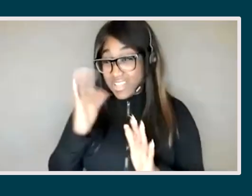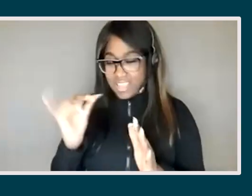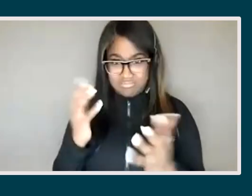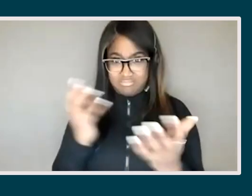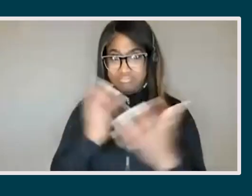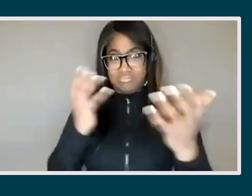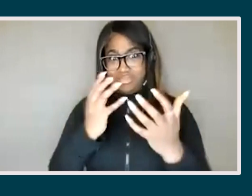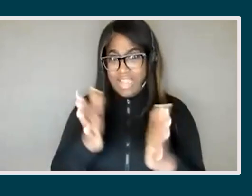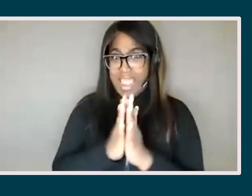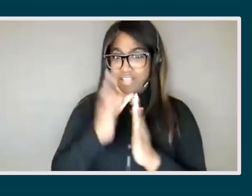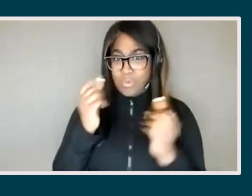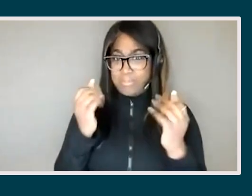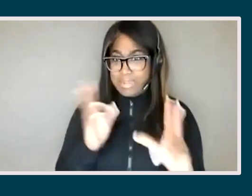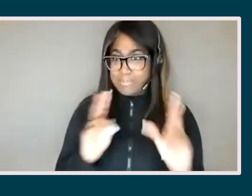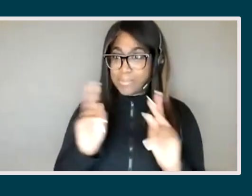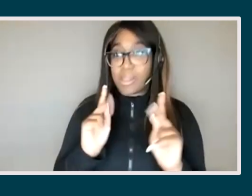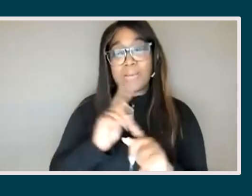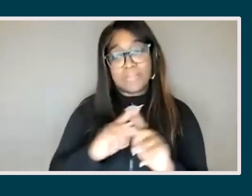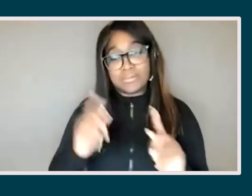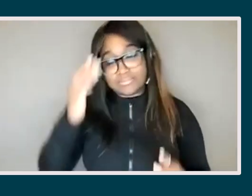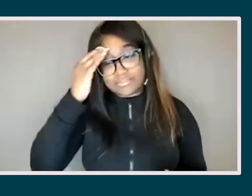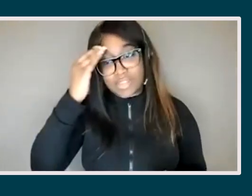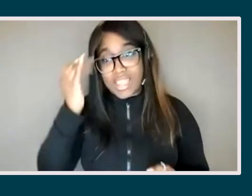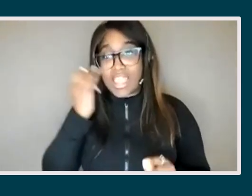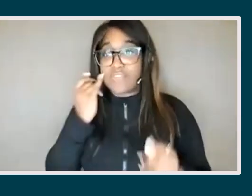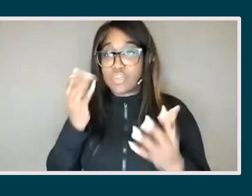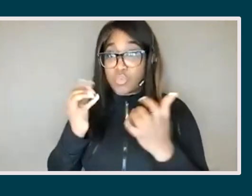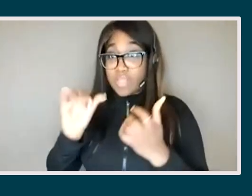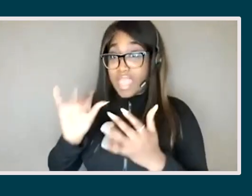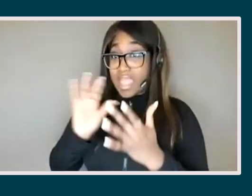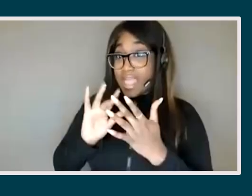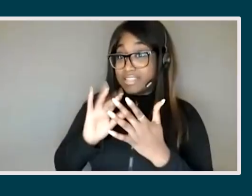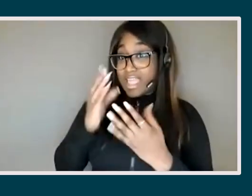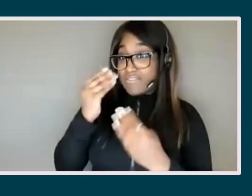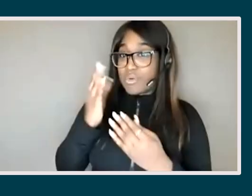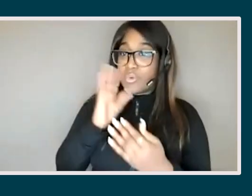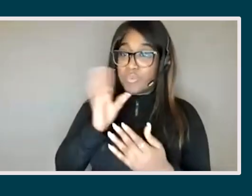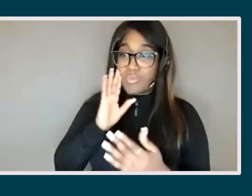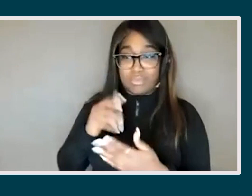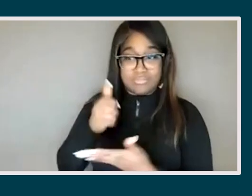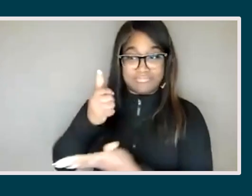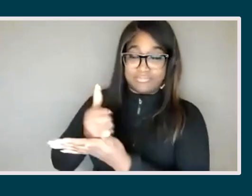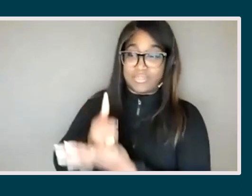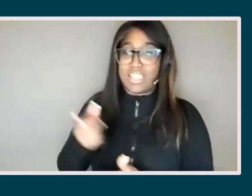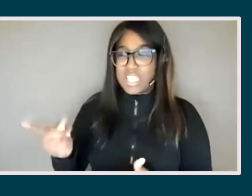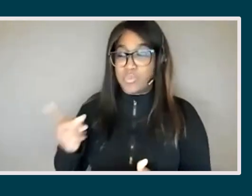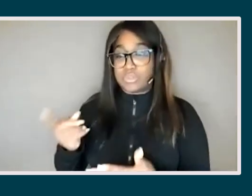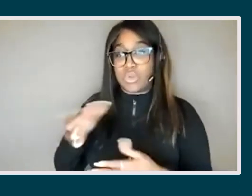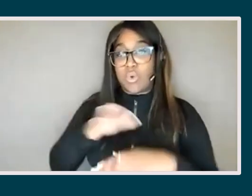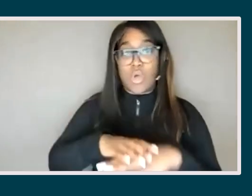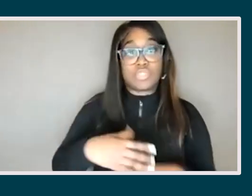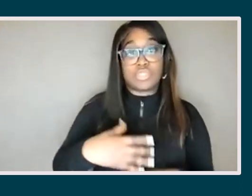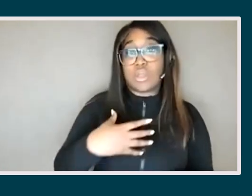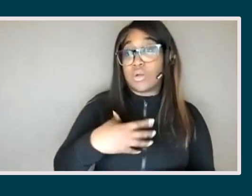I know. So if anyone wants our contact info, we'll hook you up. Joel was on the Unlearning White Complicity panel, so you can find that